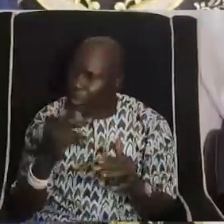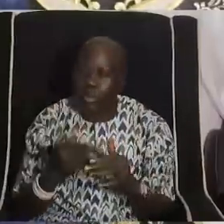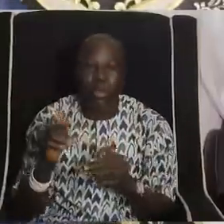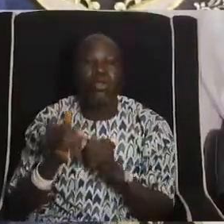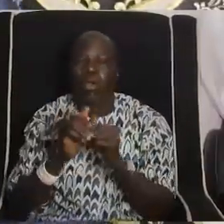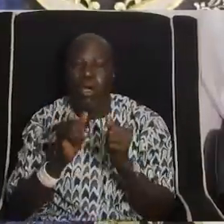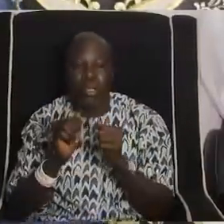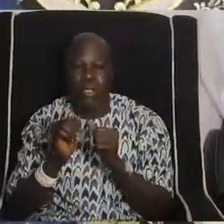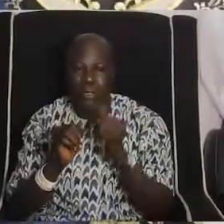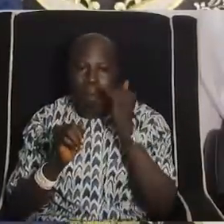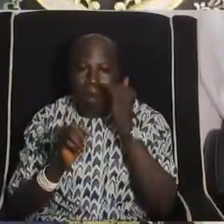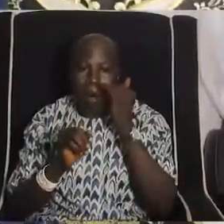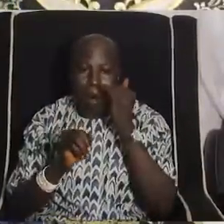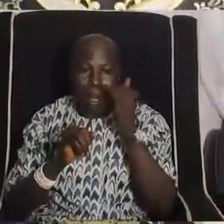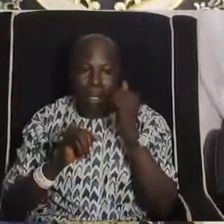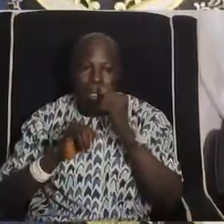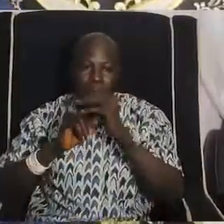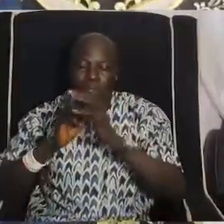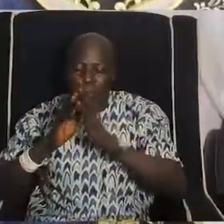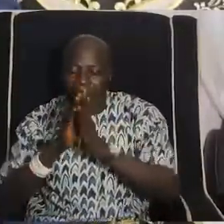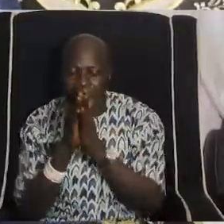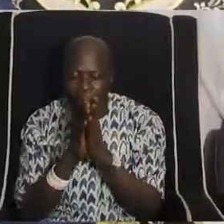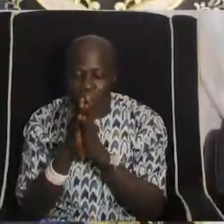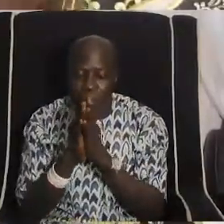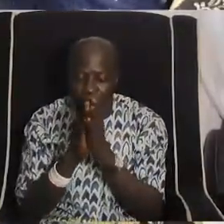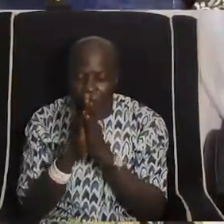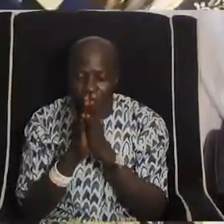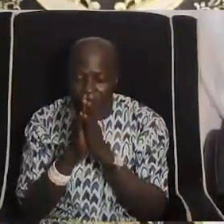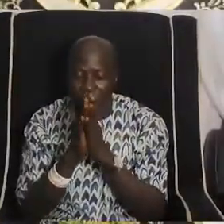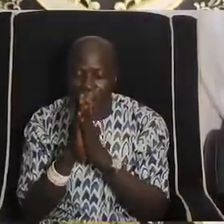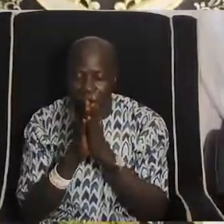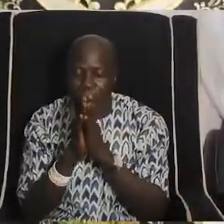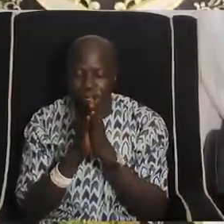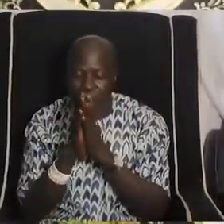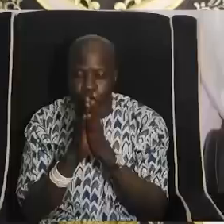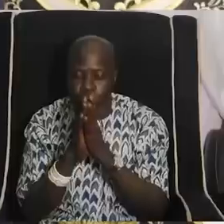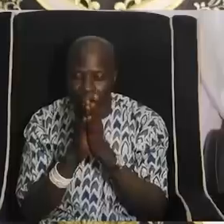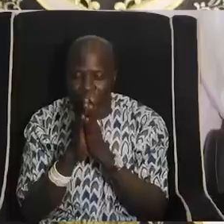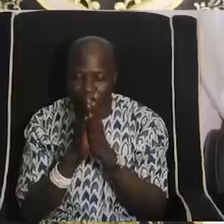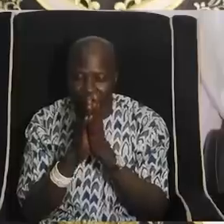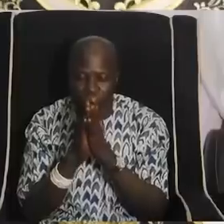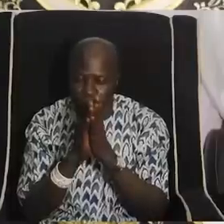will be born. You will be born. You will be born. You will be born. You will be born.